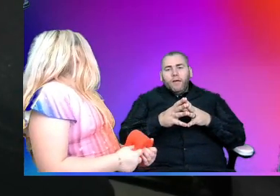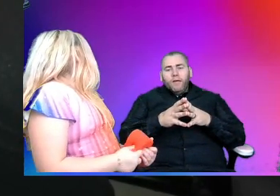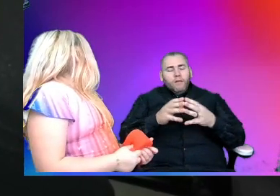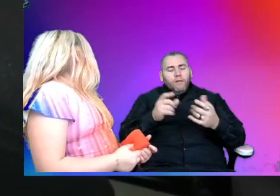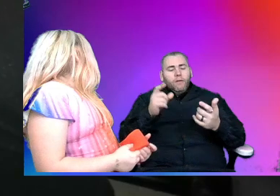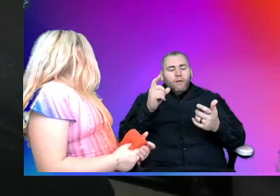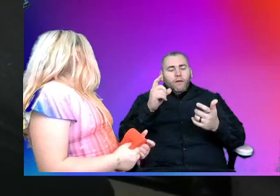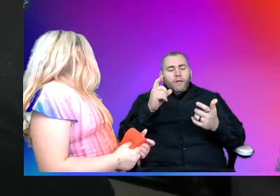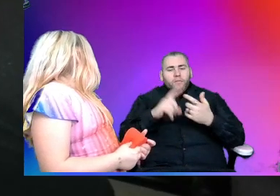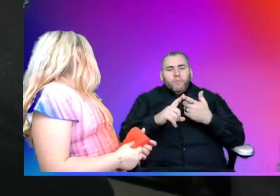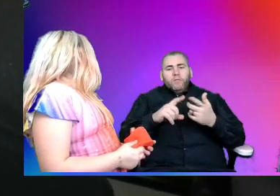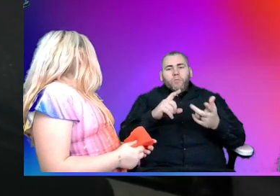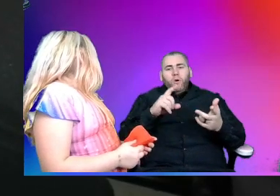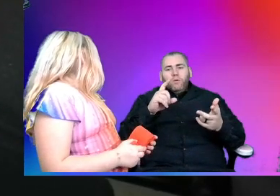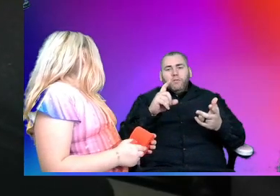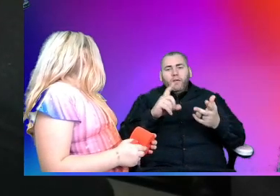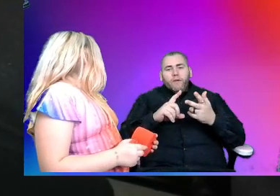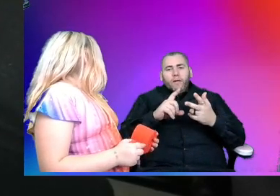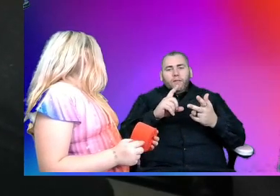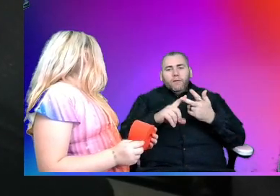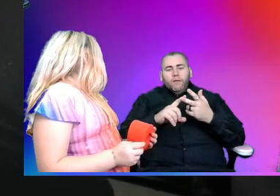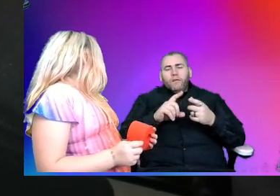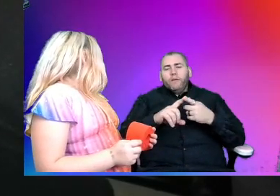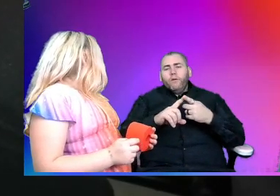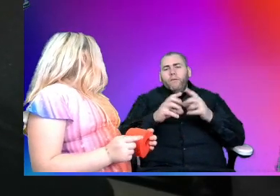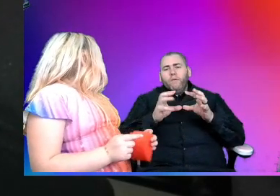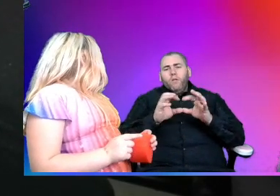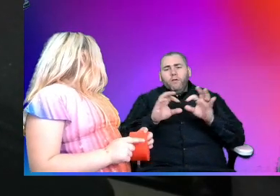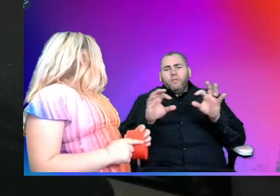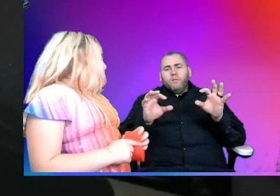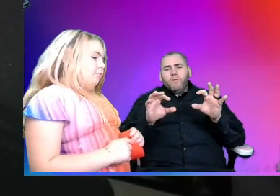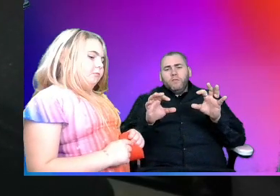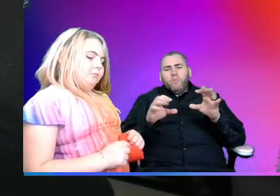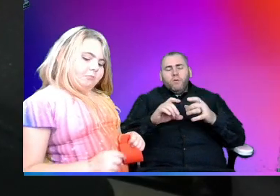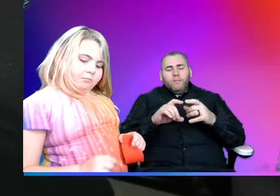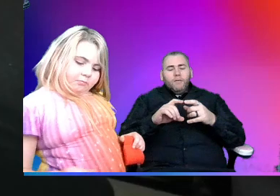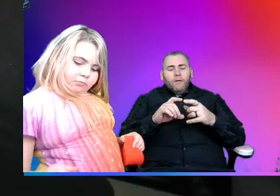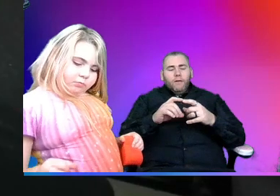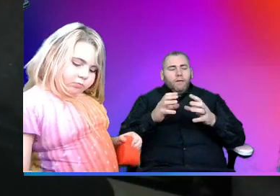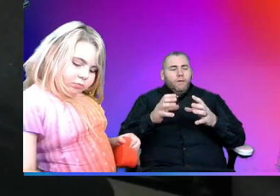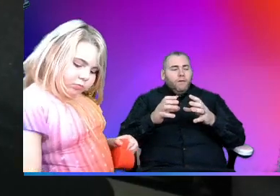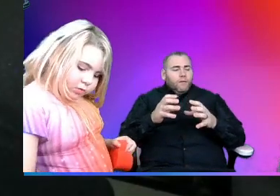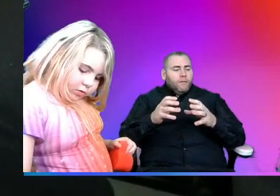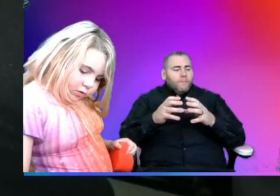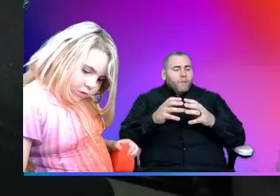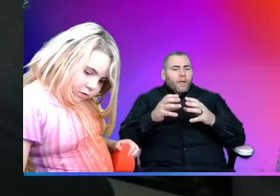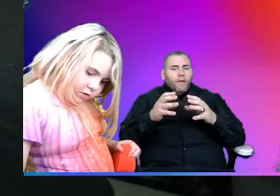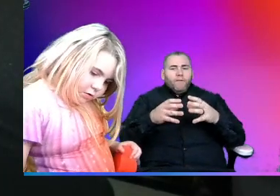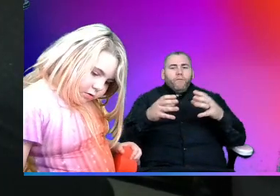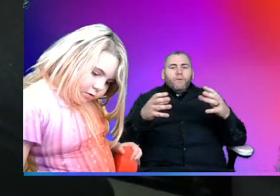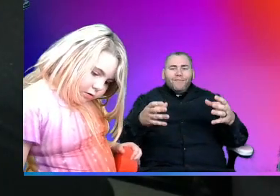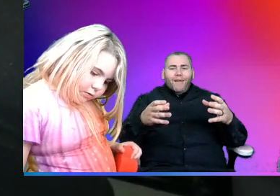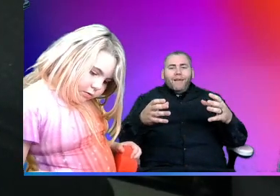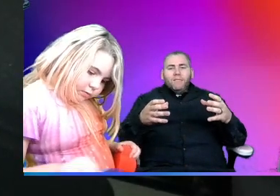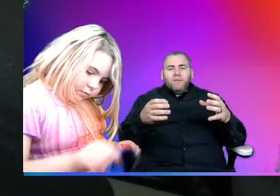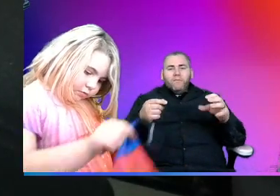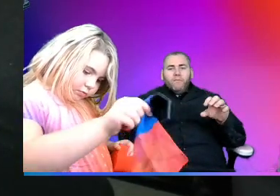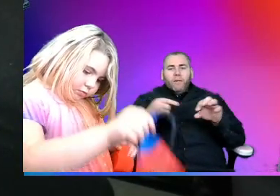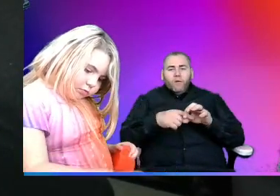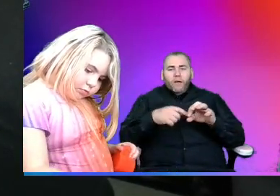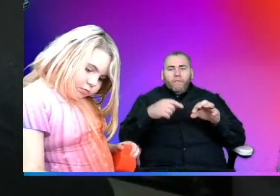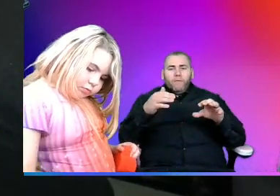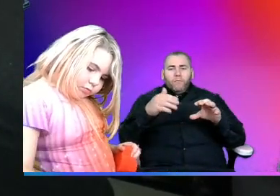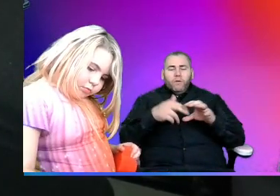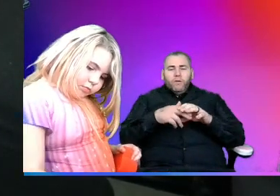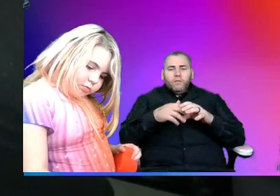else. I got sponge balls. I don't have a large sponge ball set. I have different sizes of them,